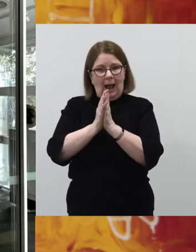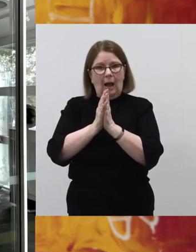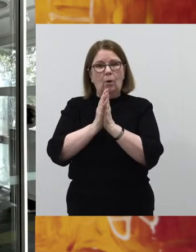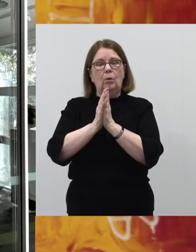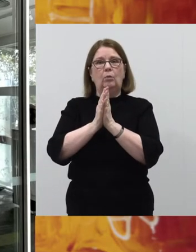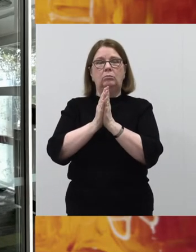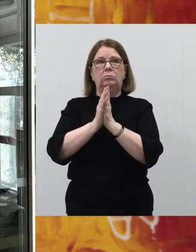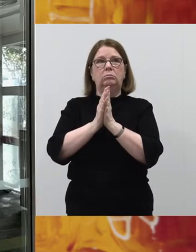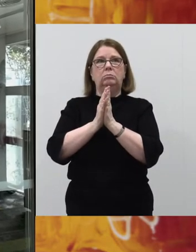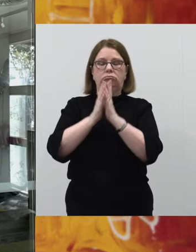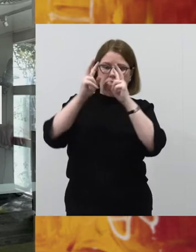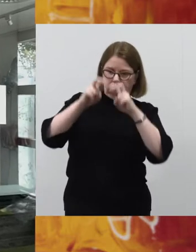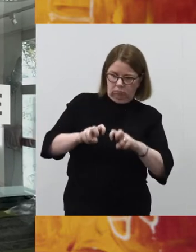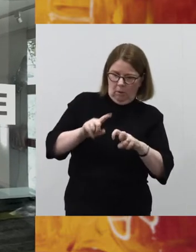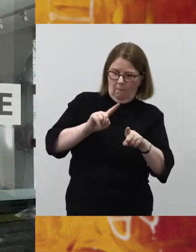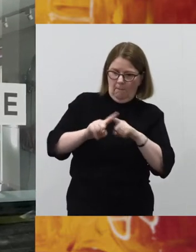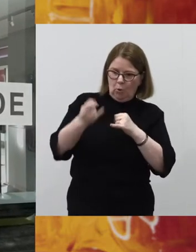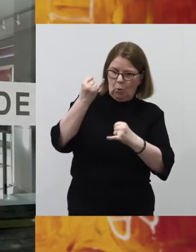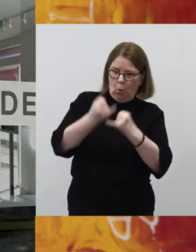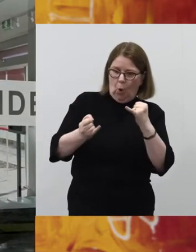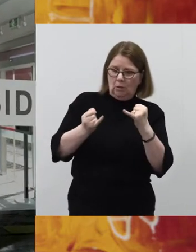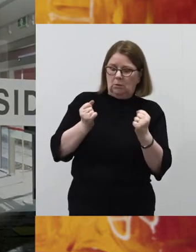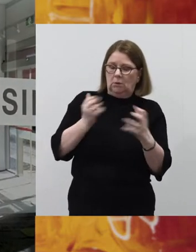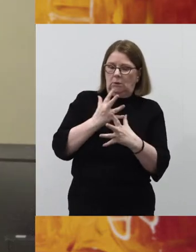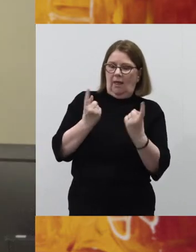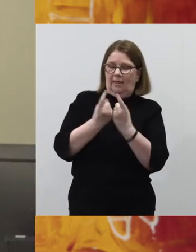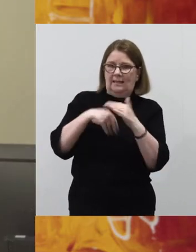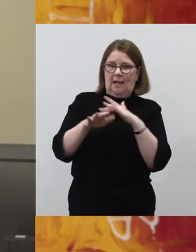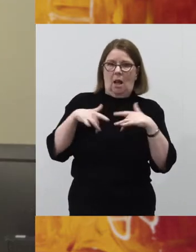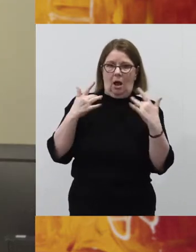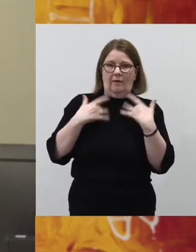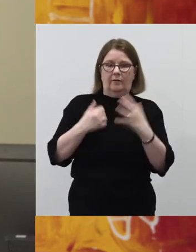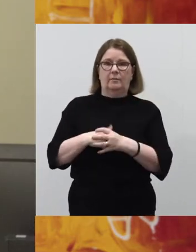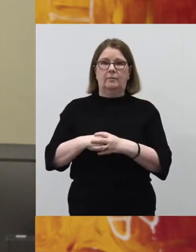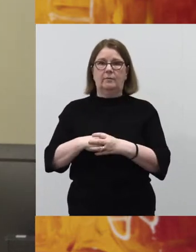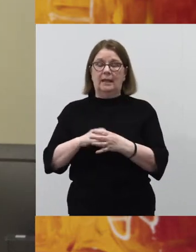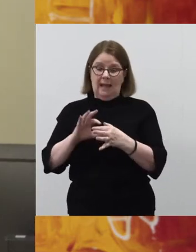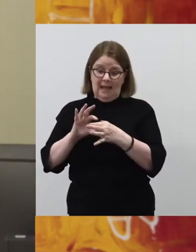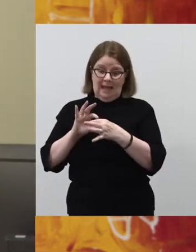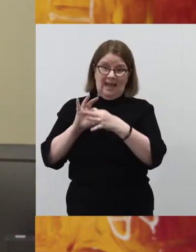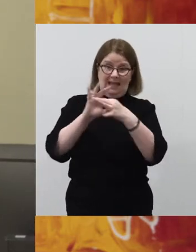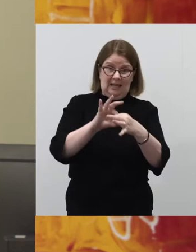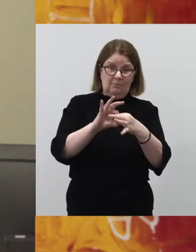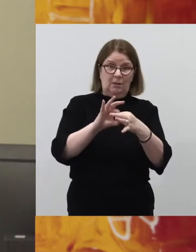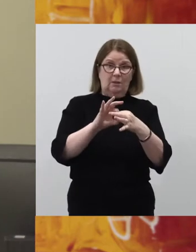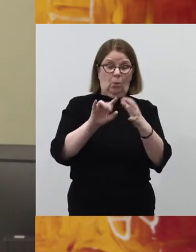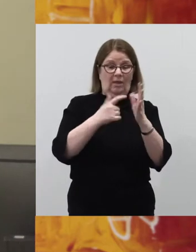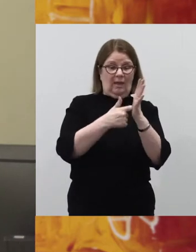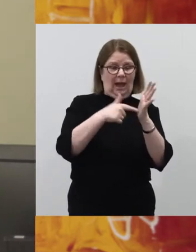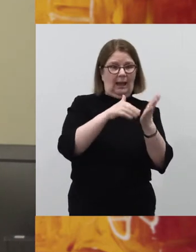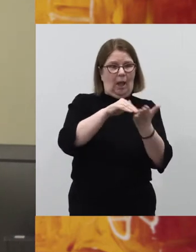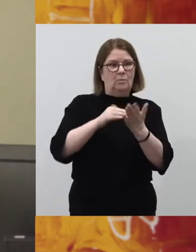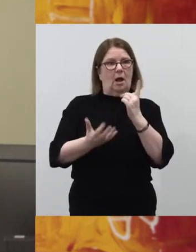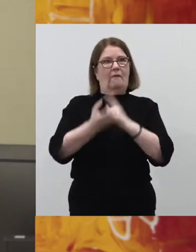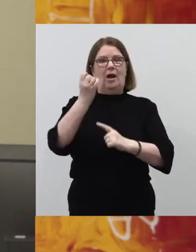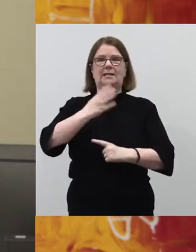whose work is on show next door in Gallery 25 and down the road at There Is, to engage your dark side